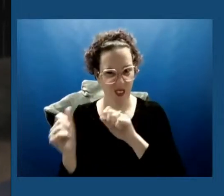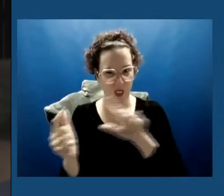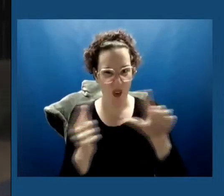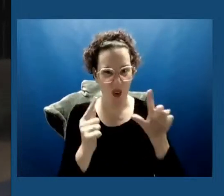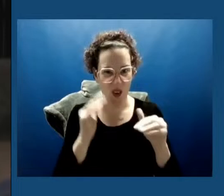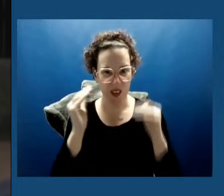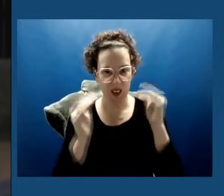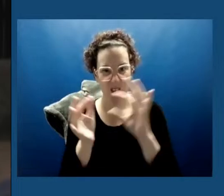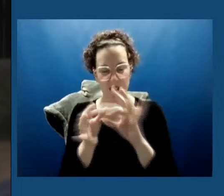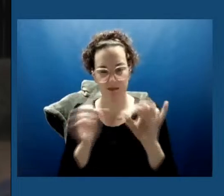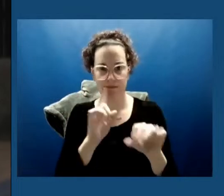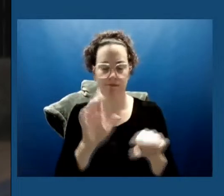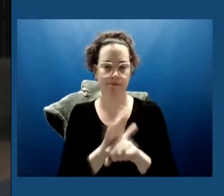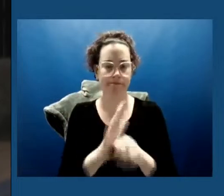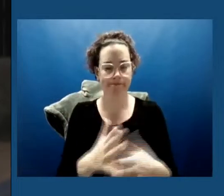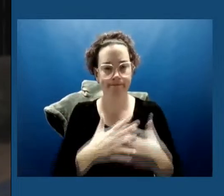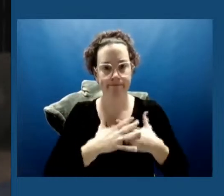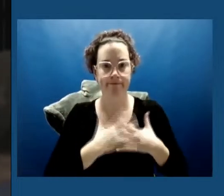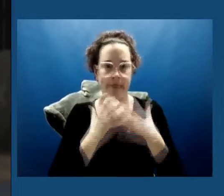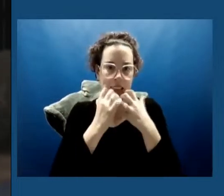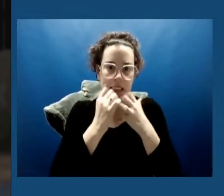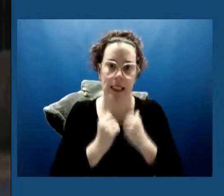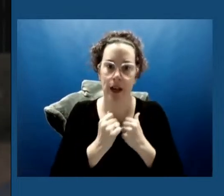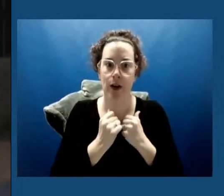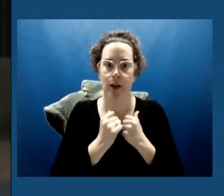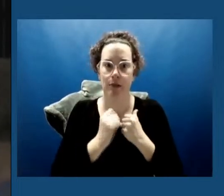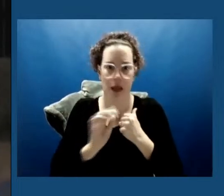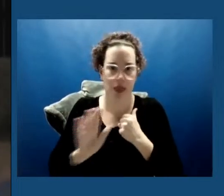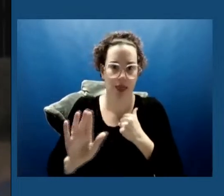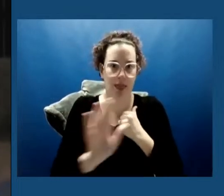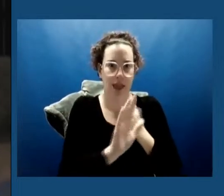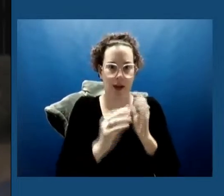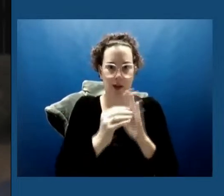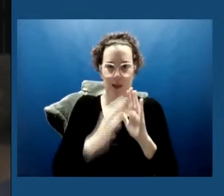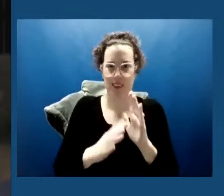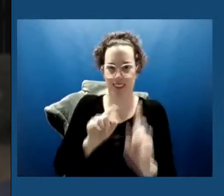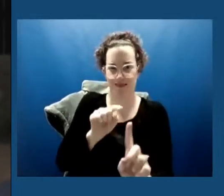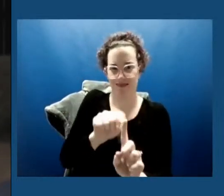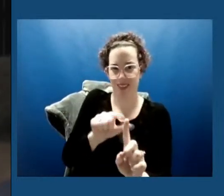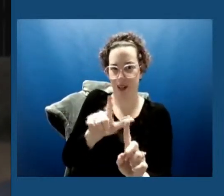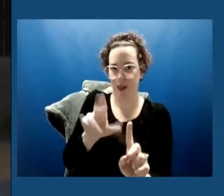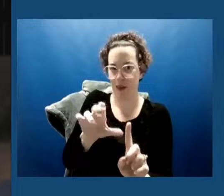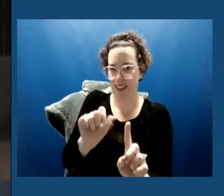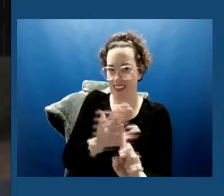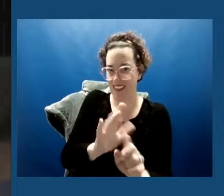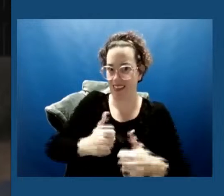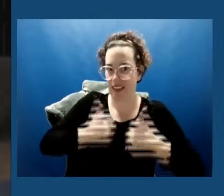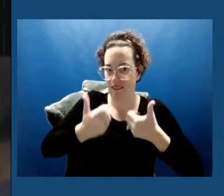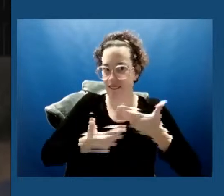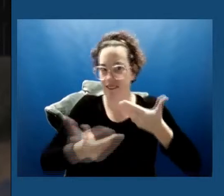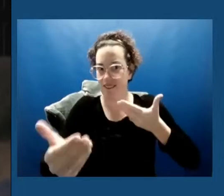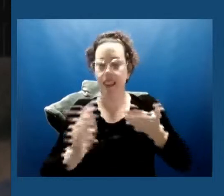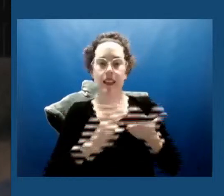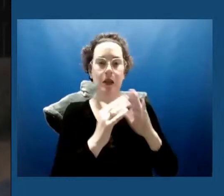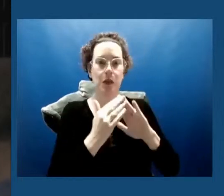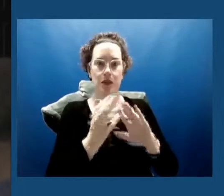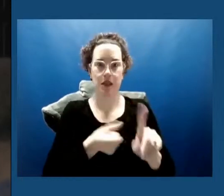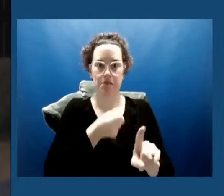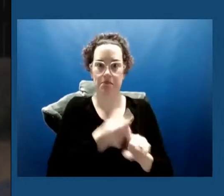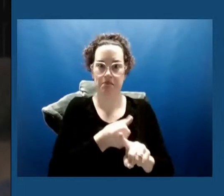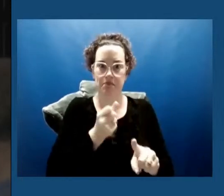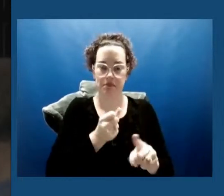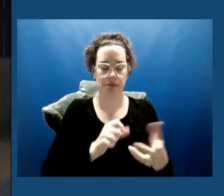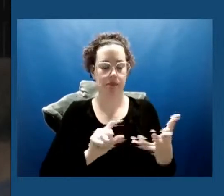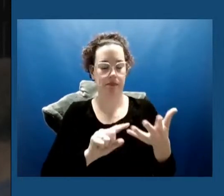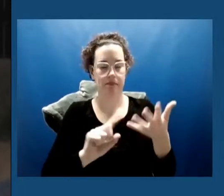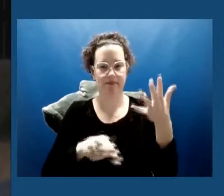deeply care about what happens to Lucas and also what happens to this community. That's another C.